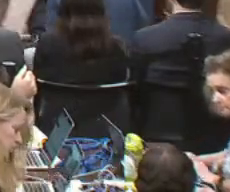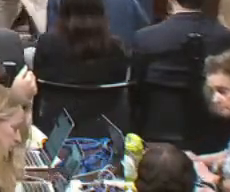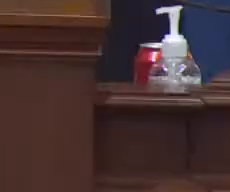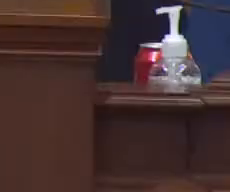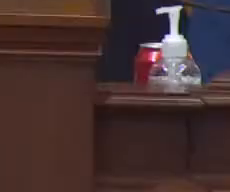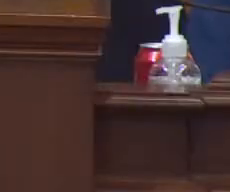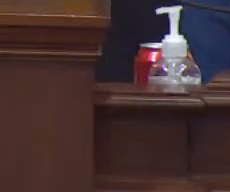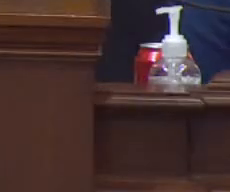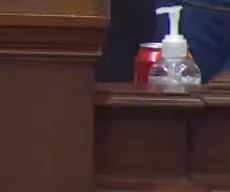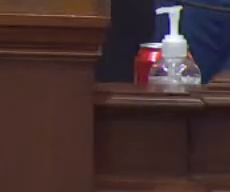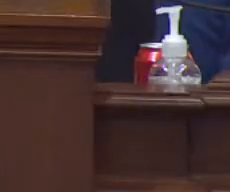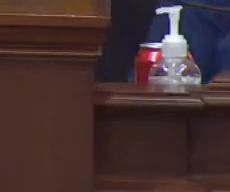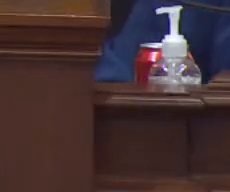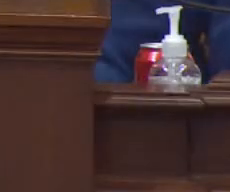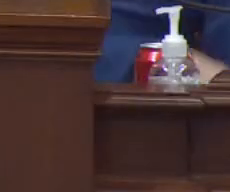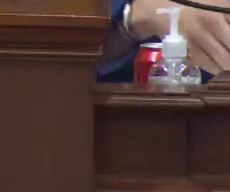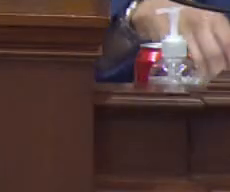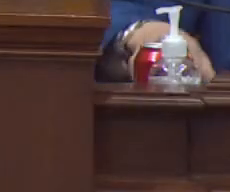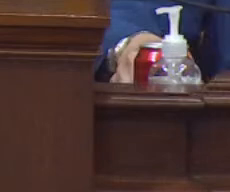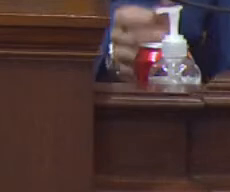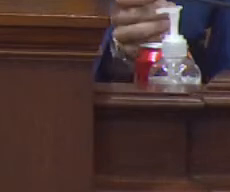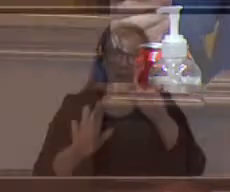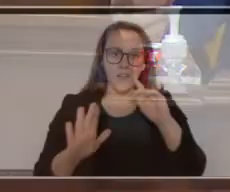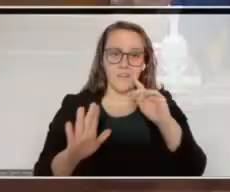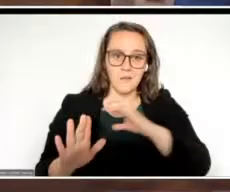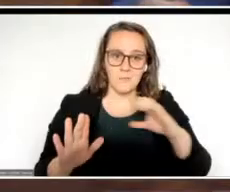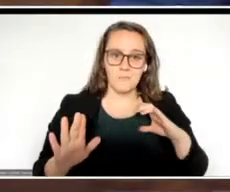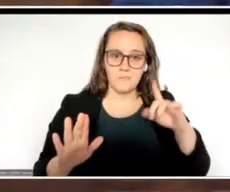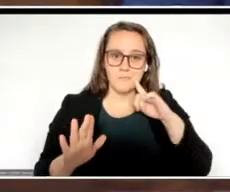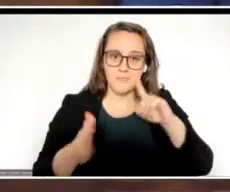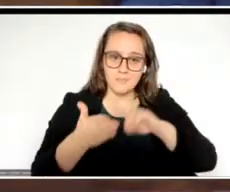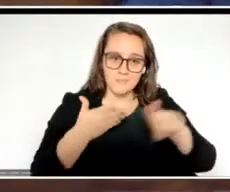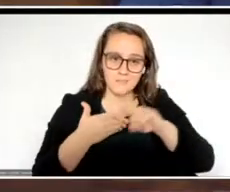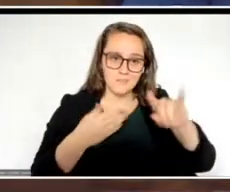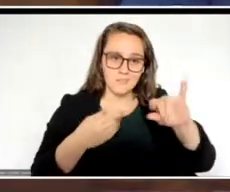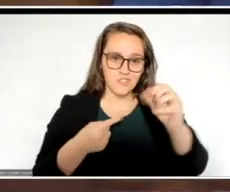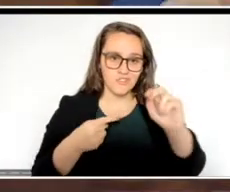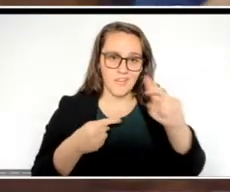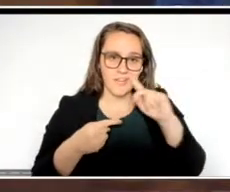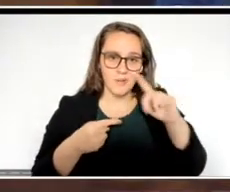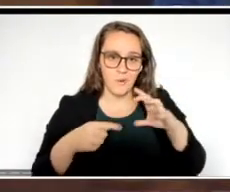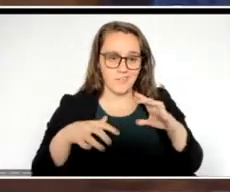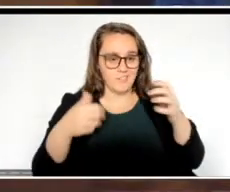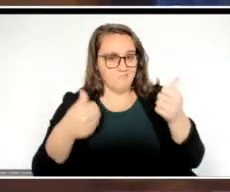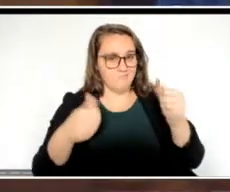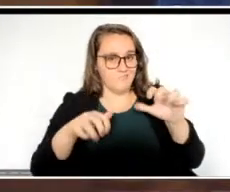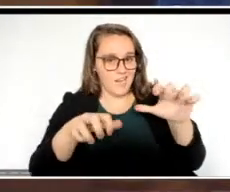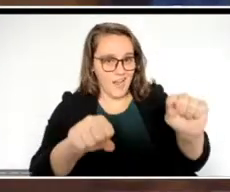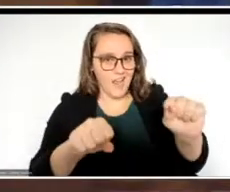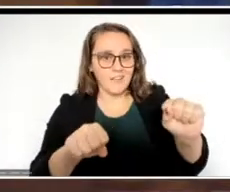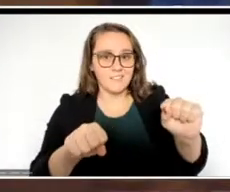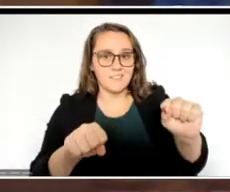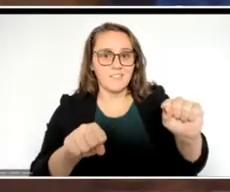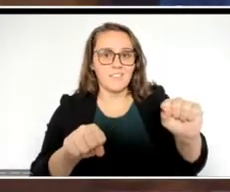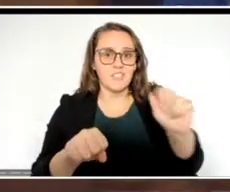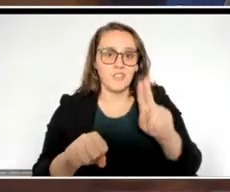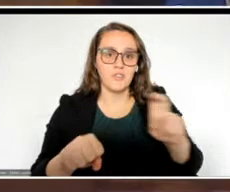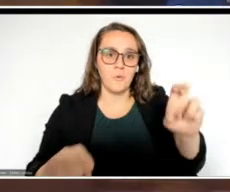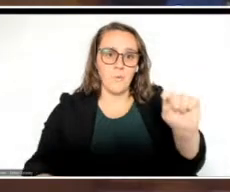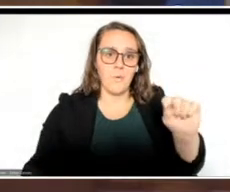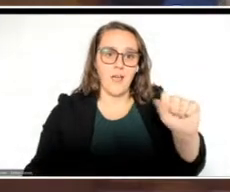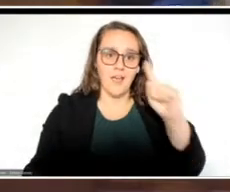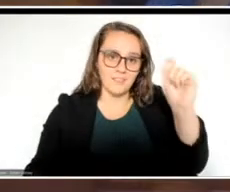The Select Committee to Investigate the January 6th Attack on the United States Capitol will be in order.